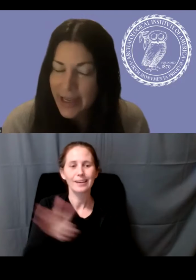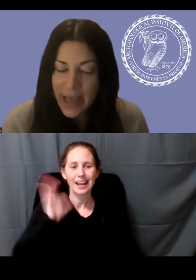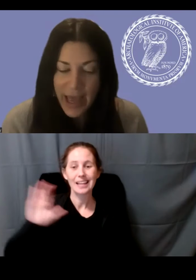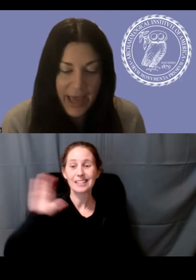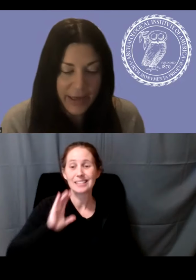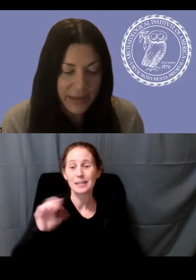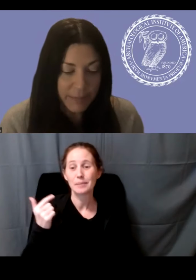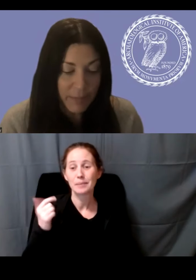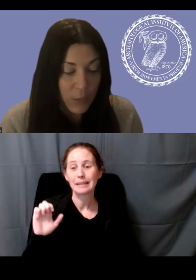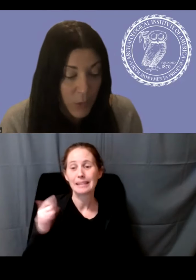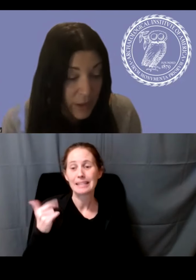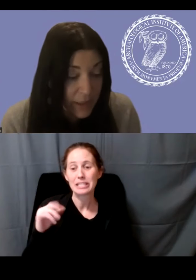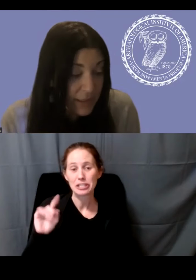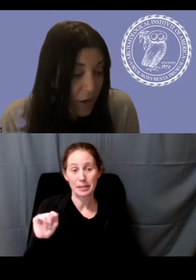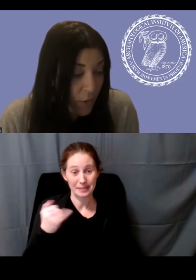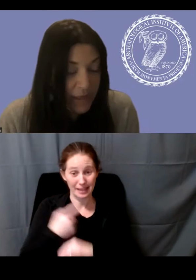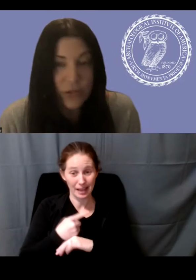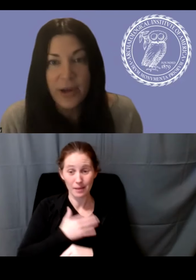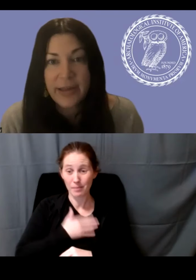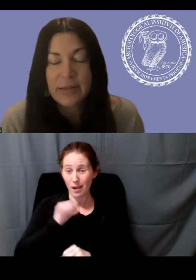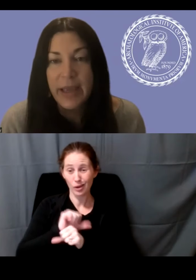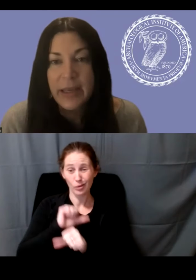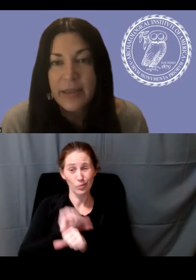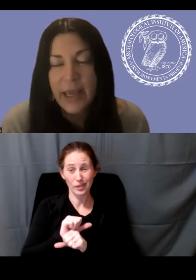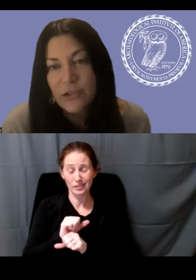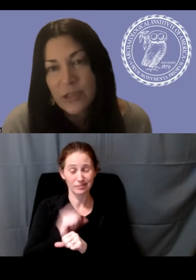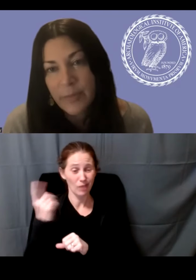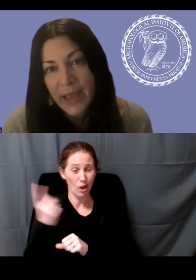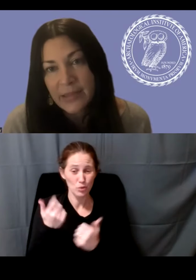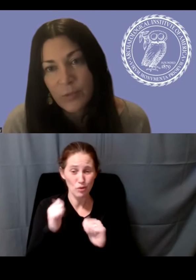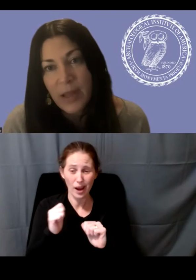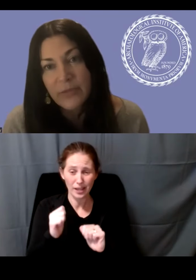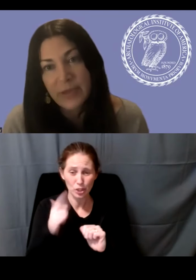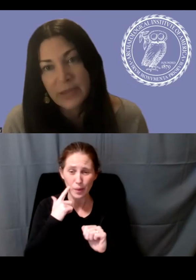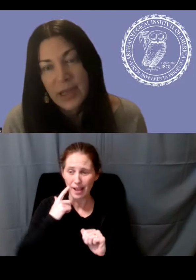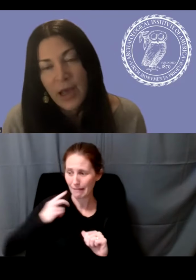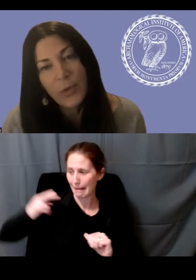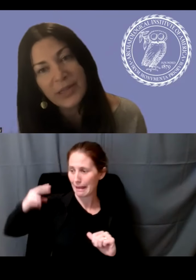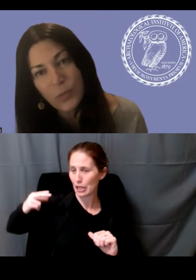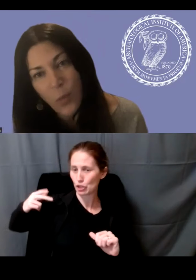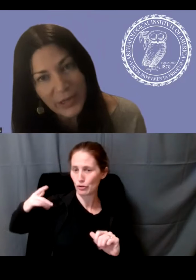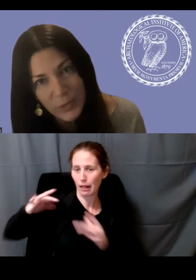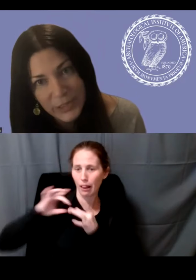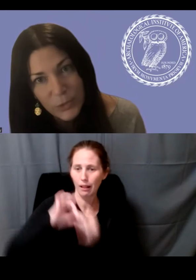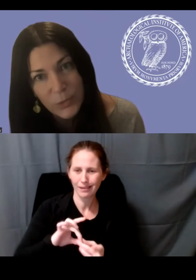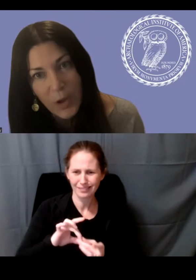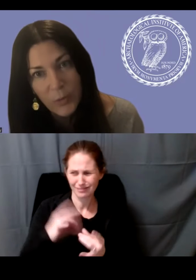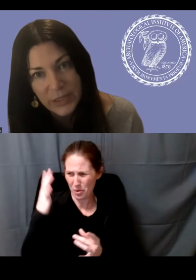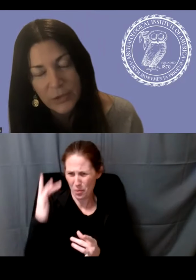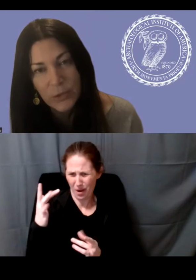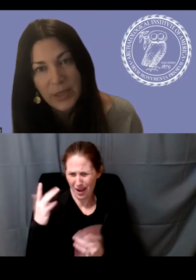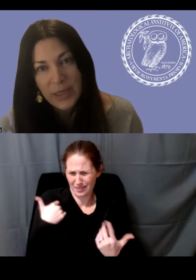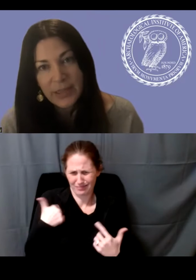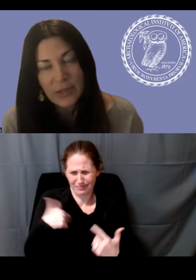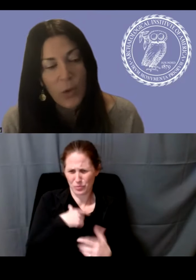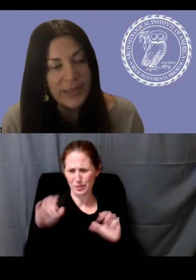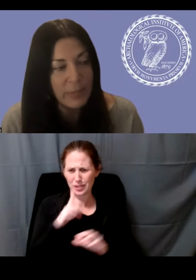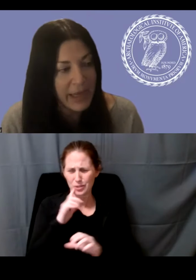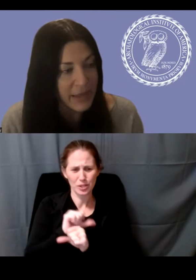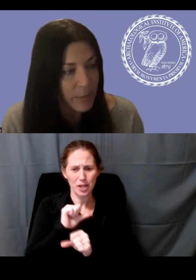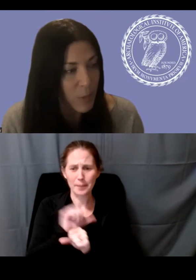today. And my work is always trying to make the ancient past relevant. Otherwise, why do we do what we do?